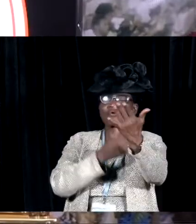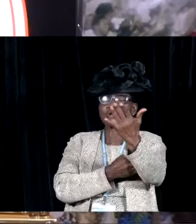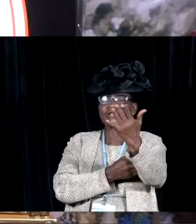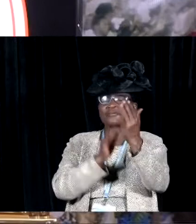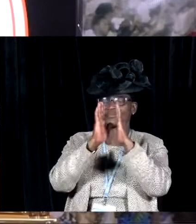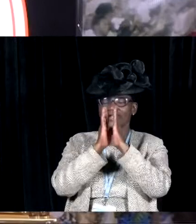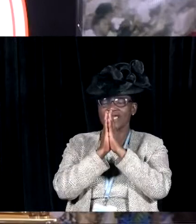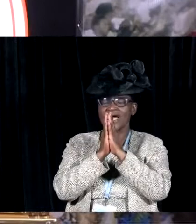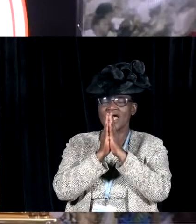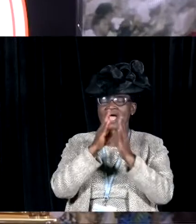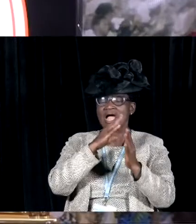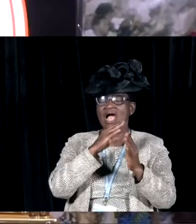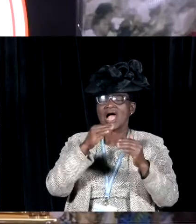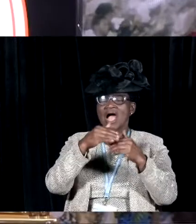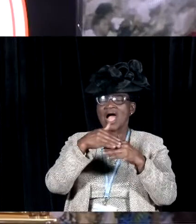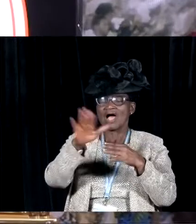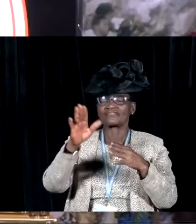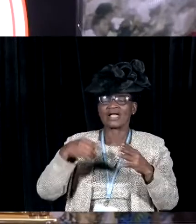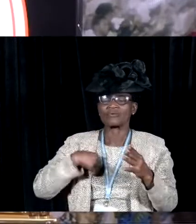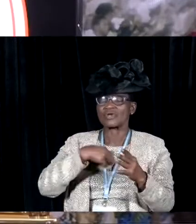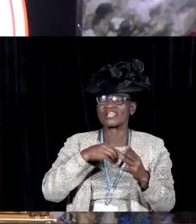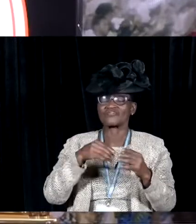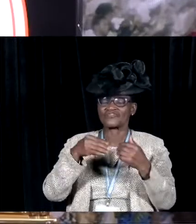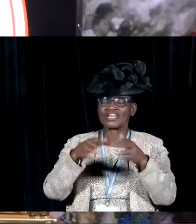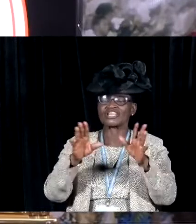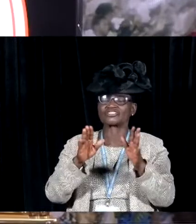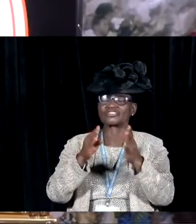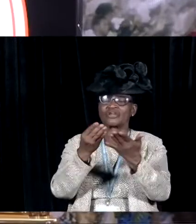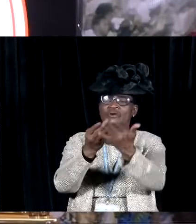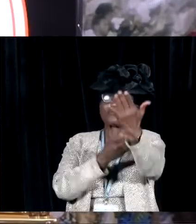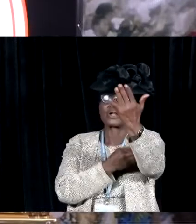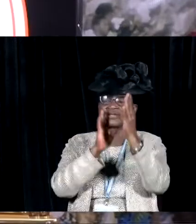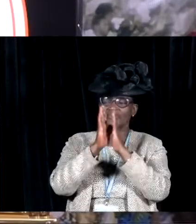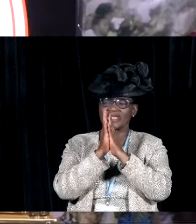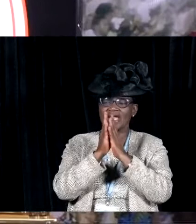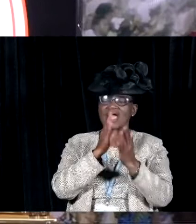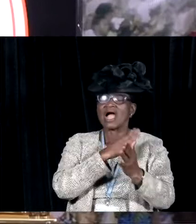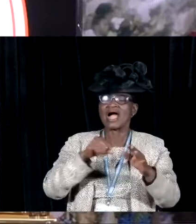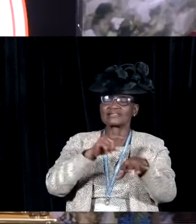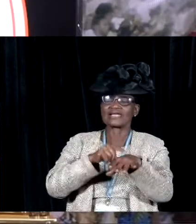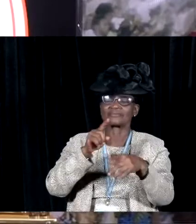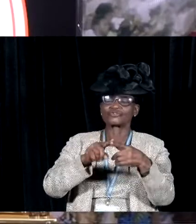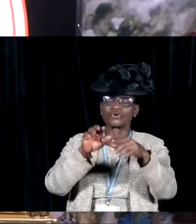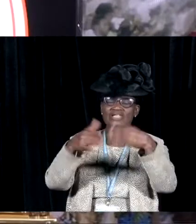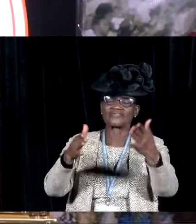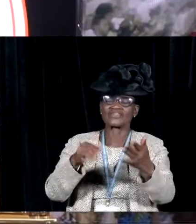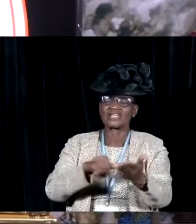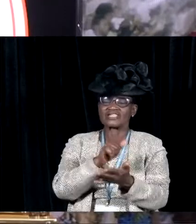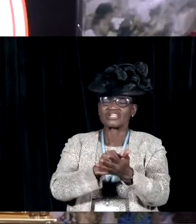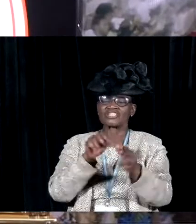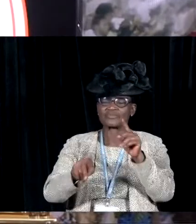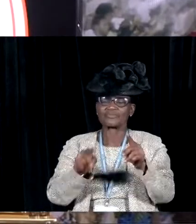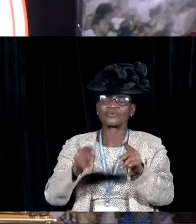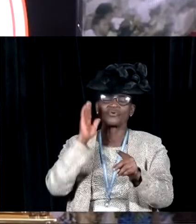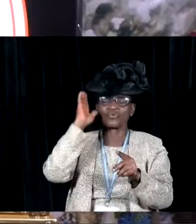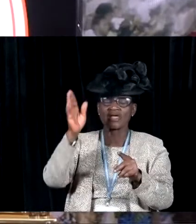And when it is after we finish the morning prayer and it's time to give, these people will just put